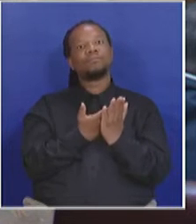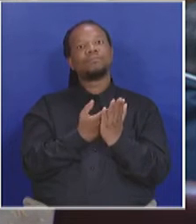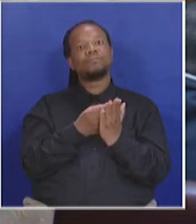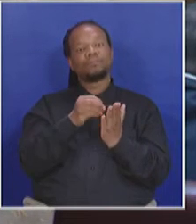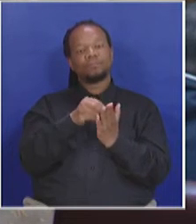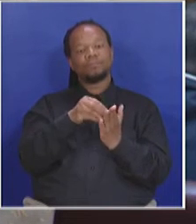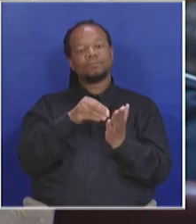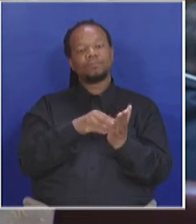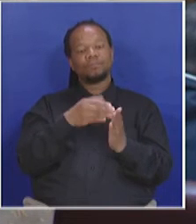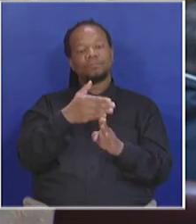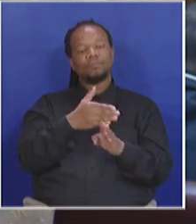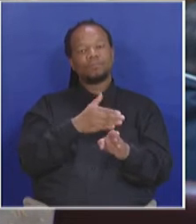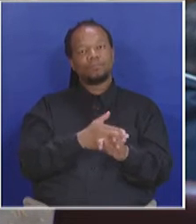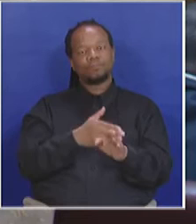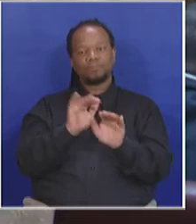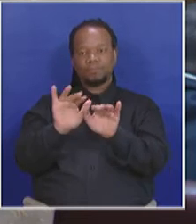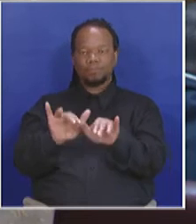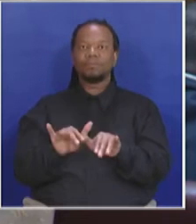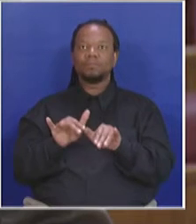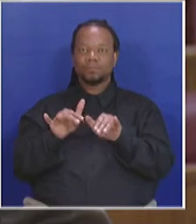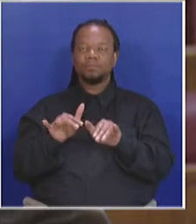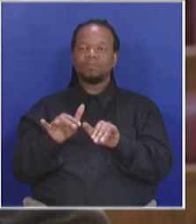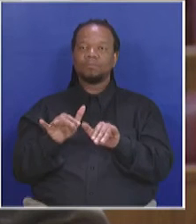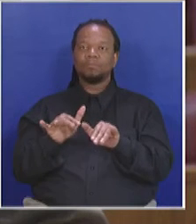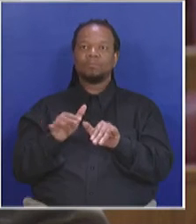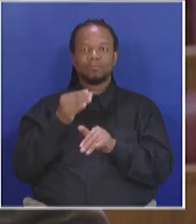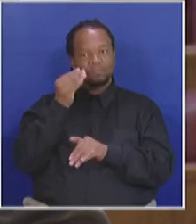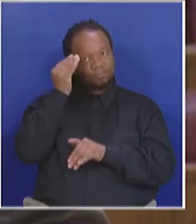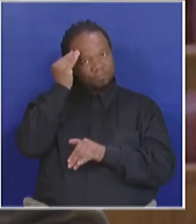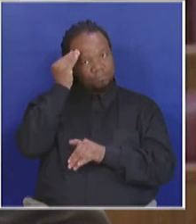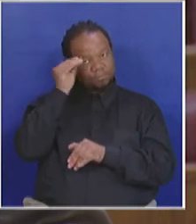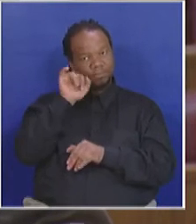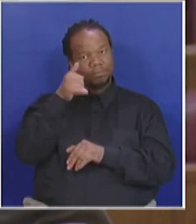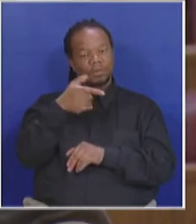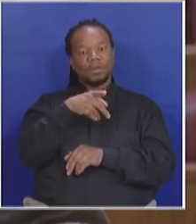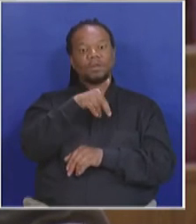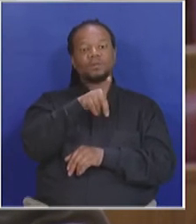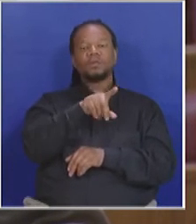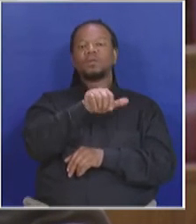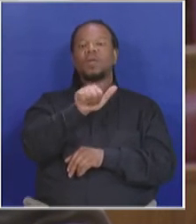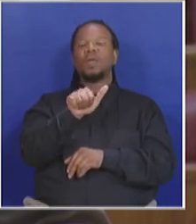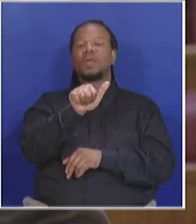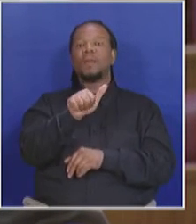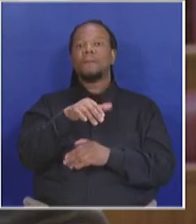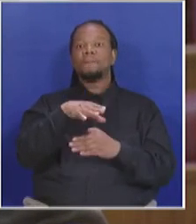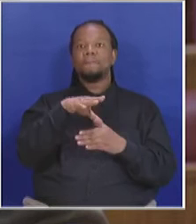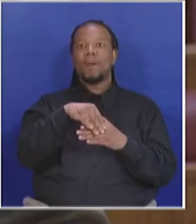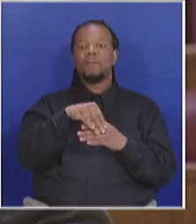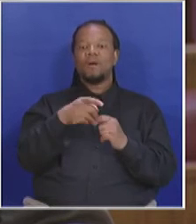Council notes and welcome resignation of the Eastern Cape DA member of Provincial